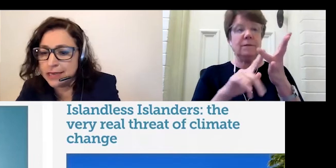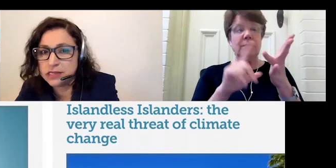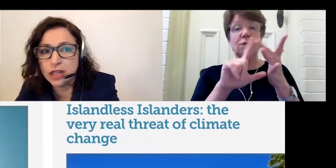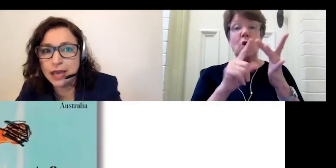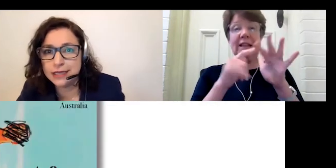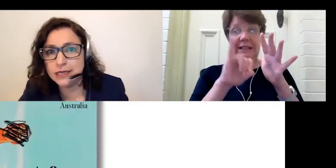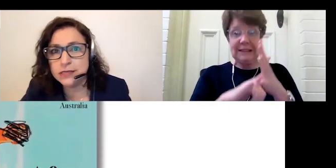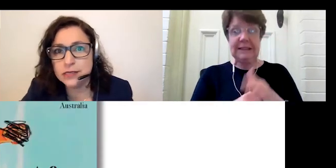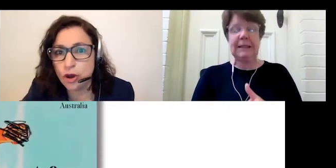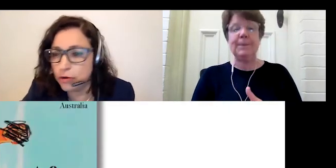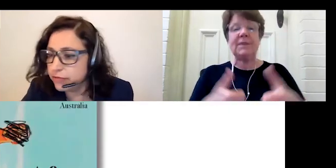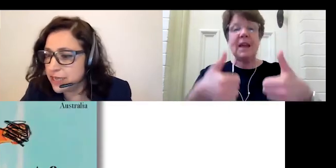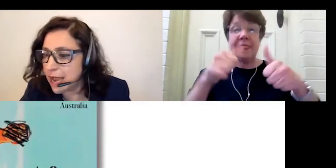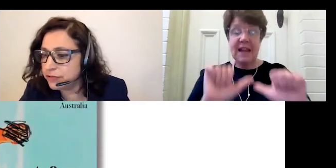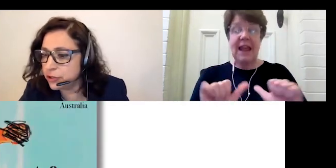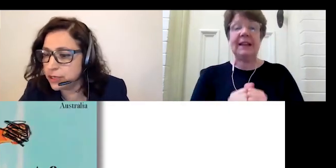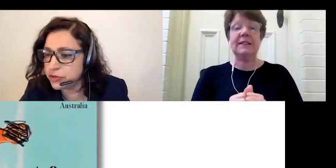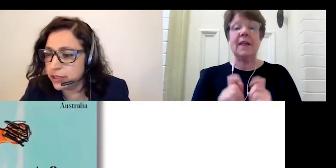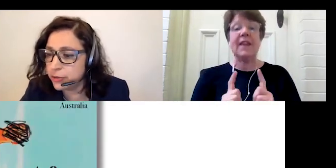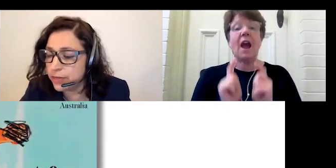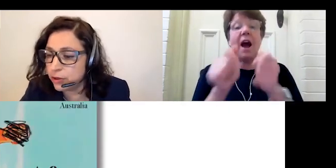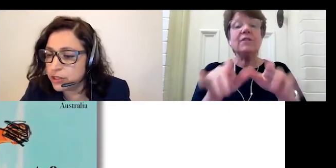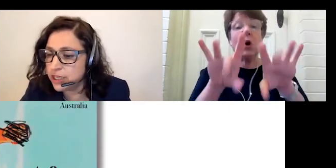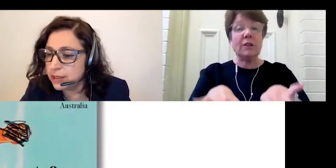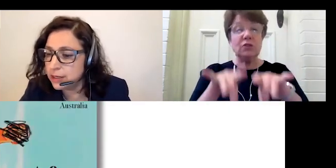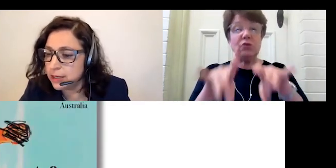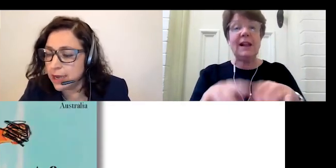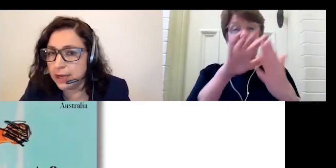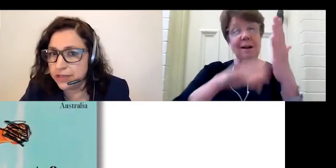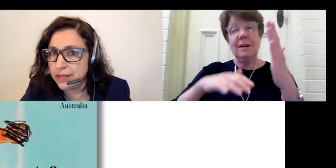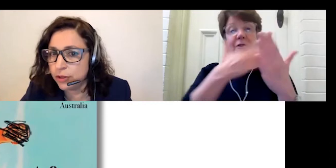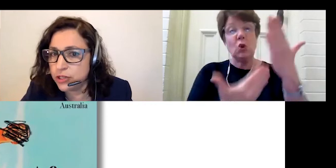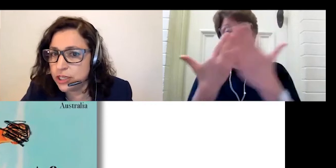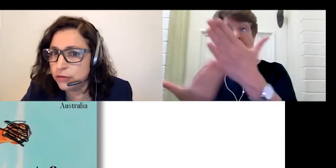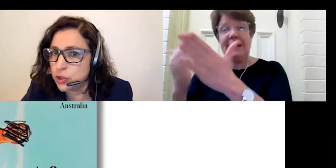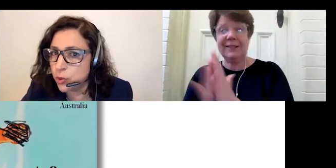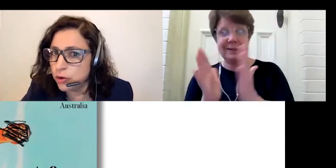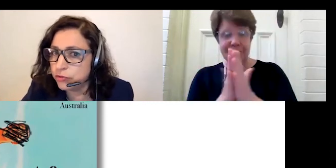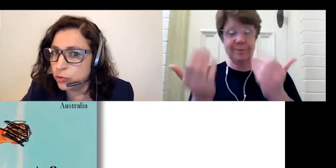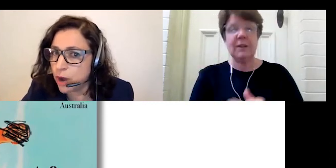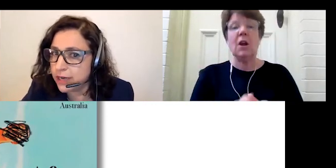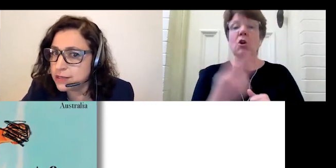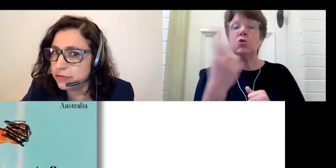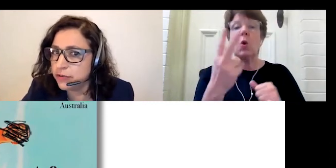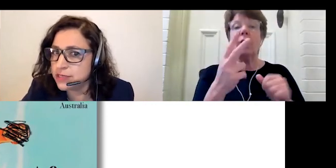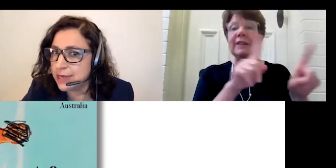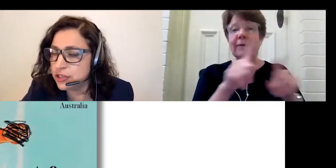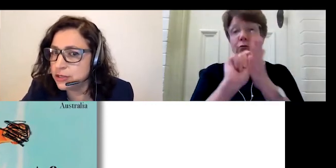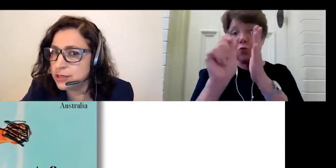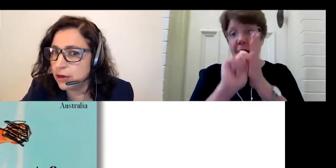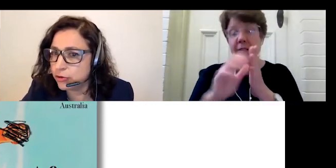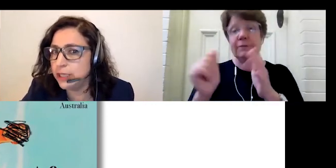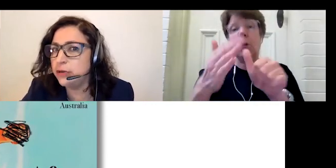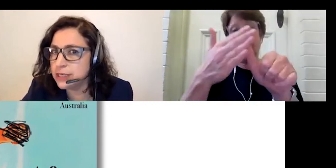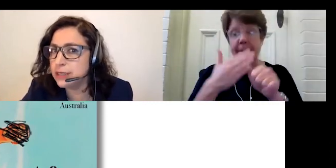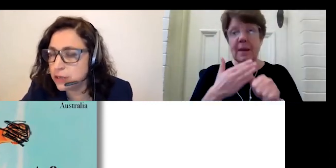the next slide is of the After Australia anthology, the anthology of 12 writers of First Nations